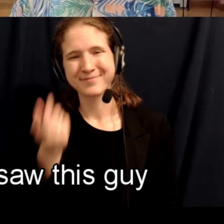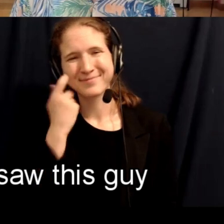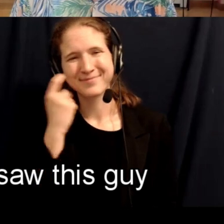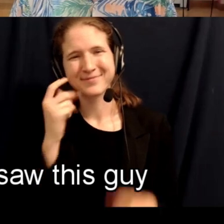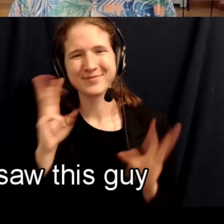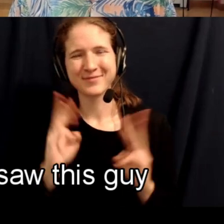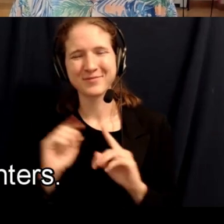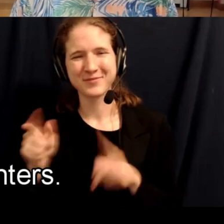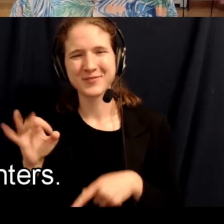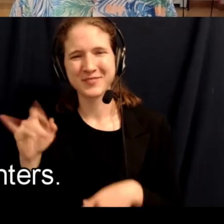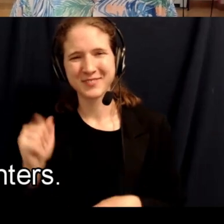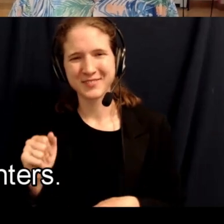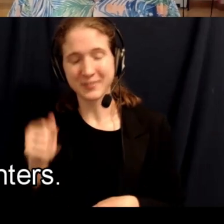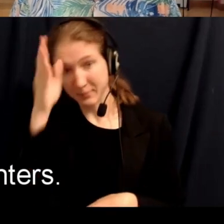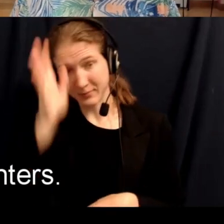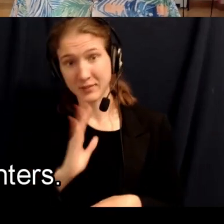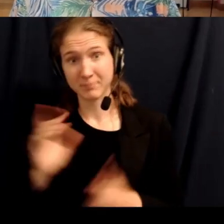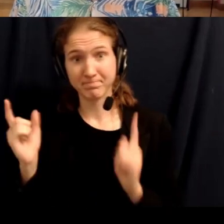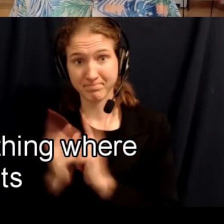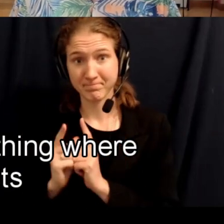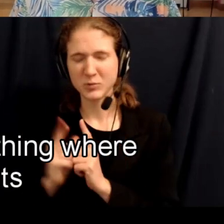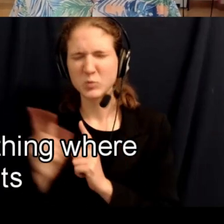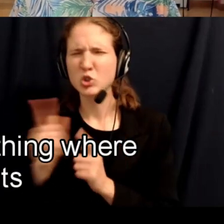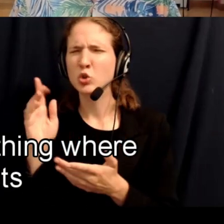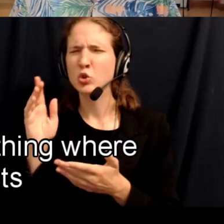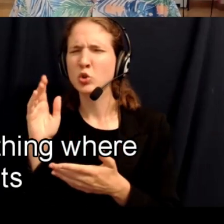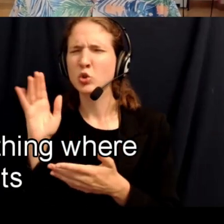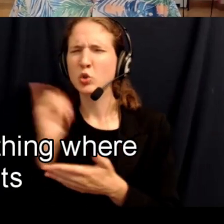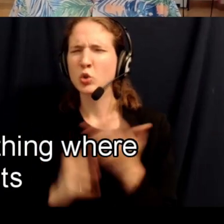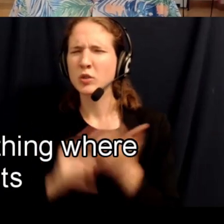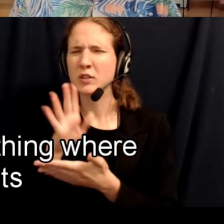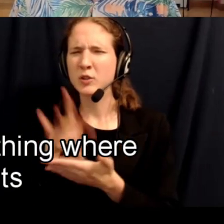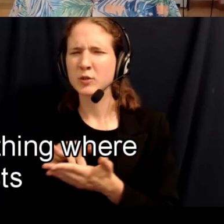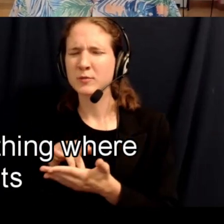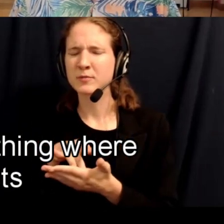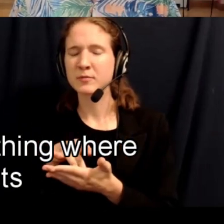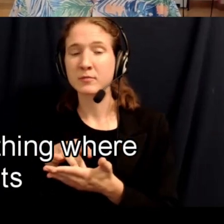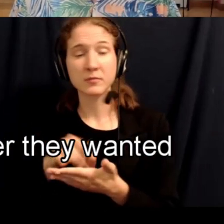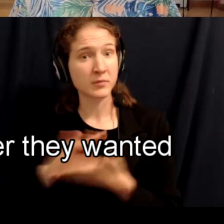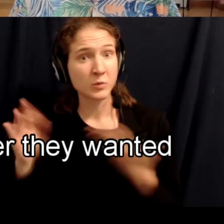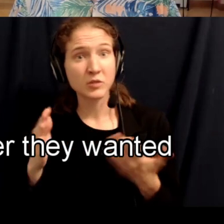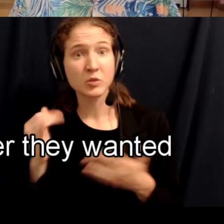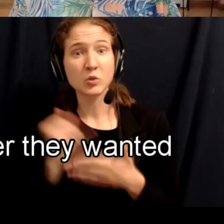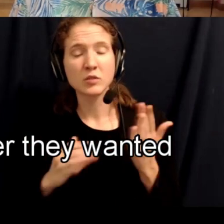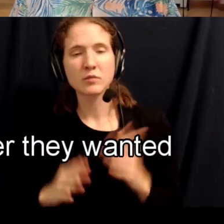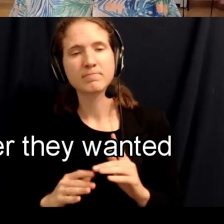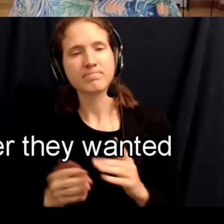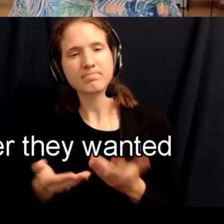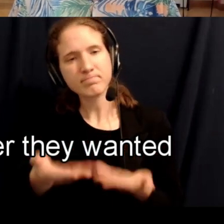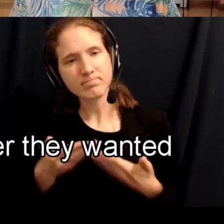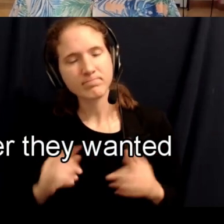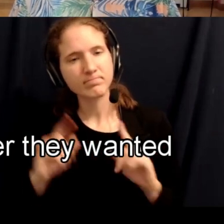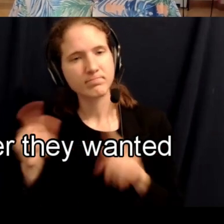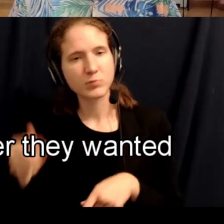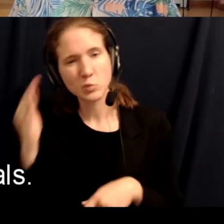winter, I saw this guy at one of the art centers. They had this really nice thing where they invited artists to come and just,